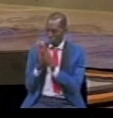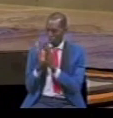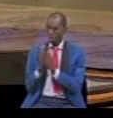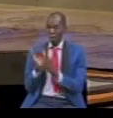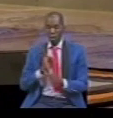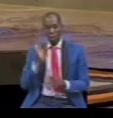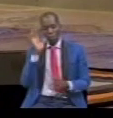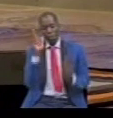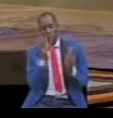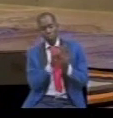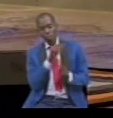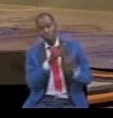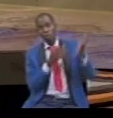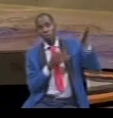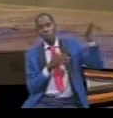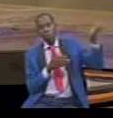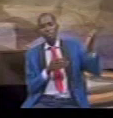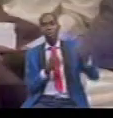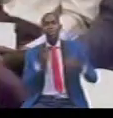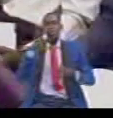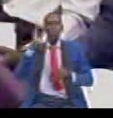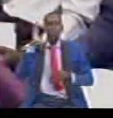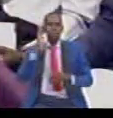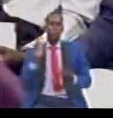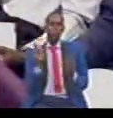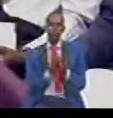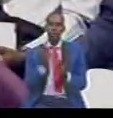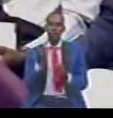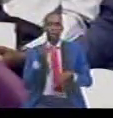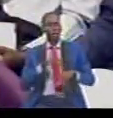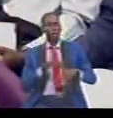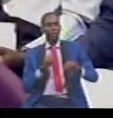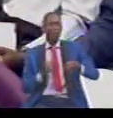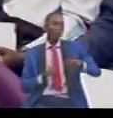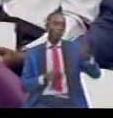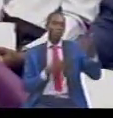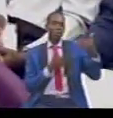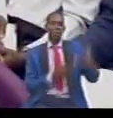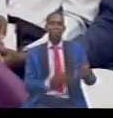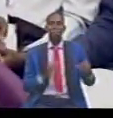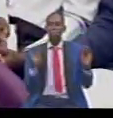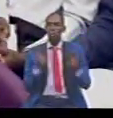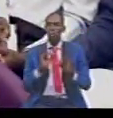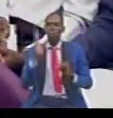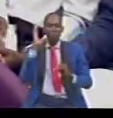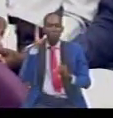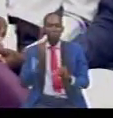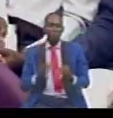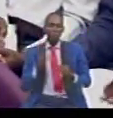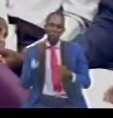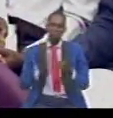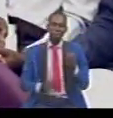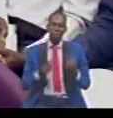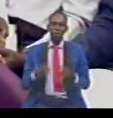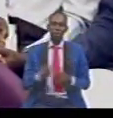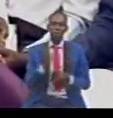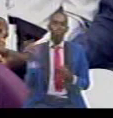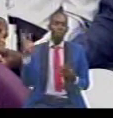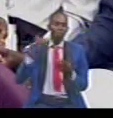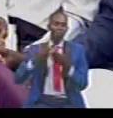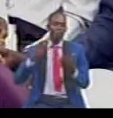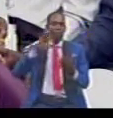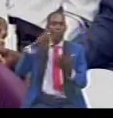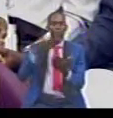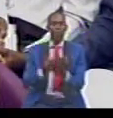side, he must meet you on the other side. Nothing will cut short the journey before you get to the other